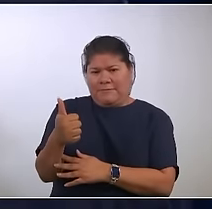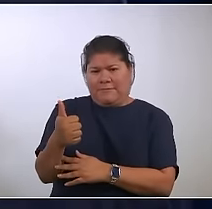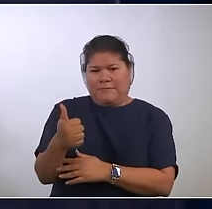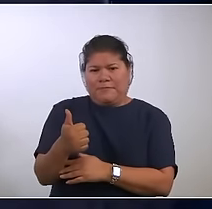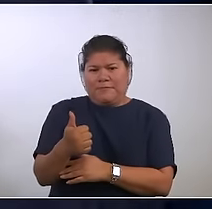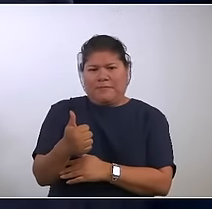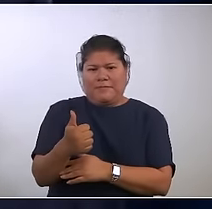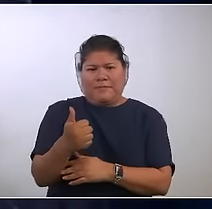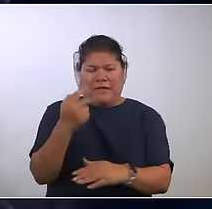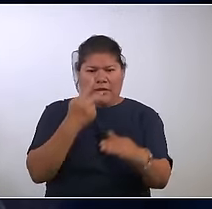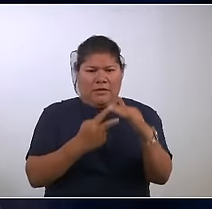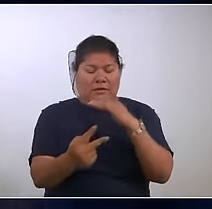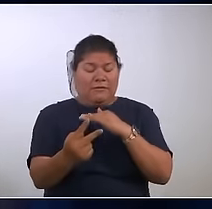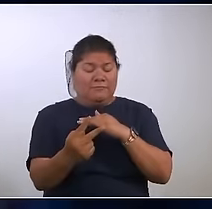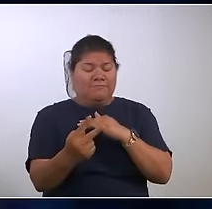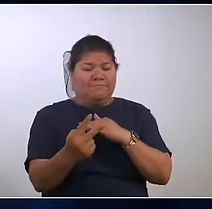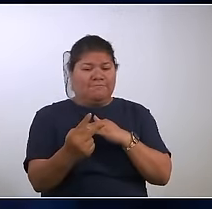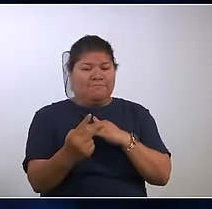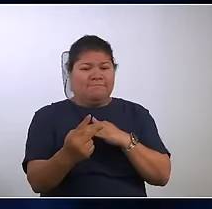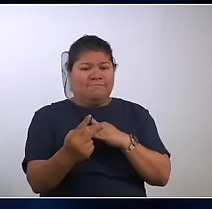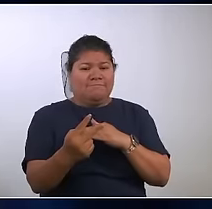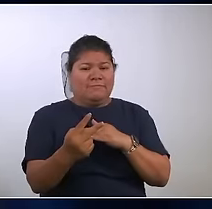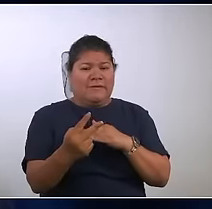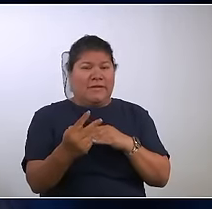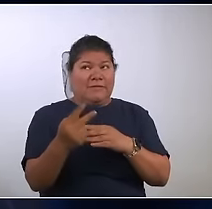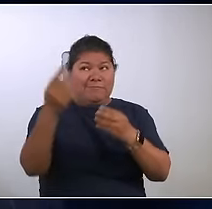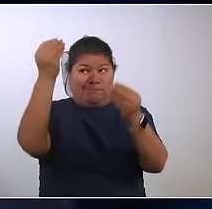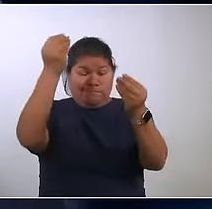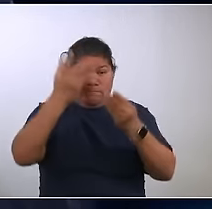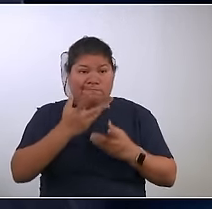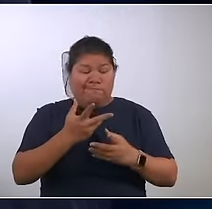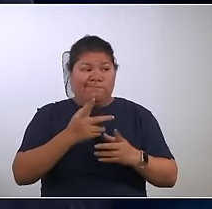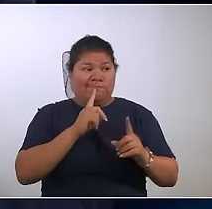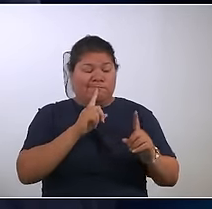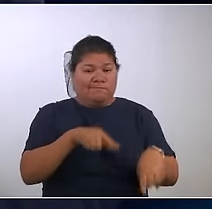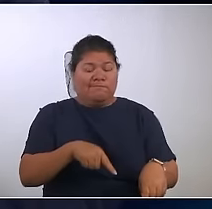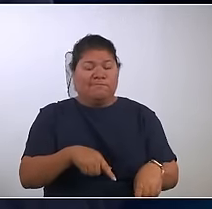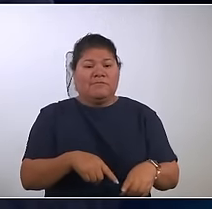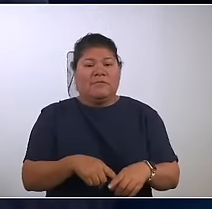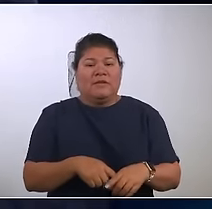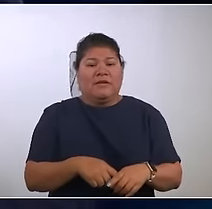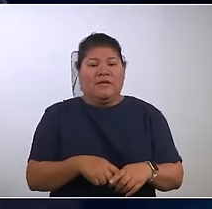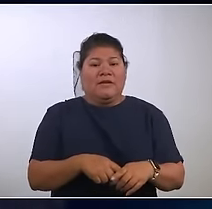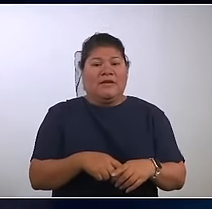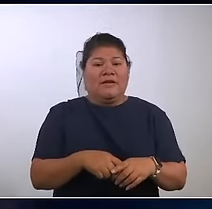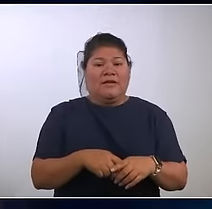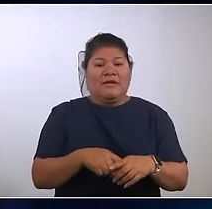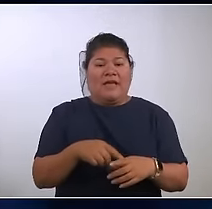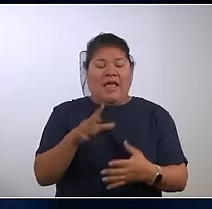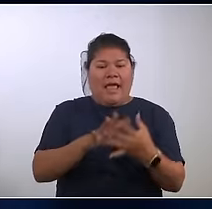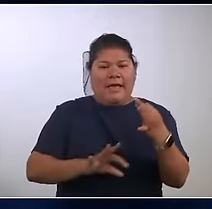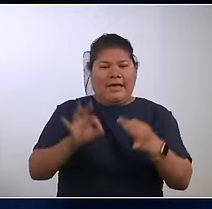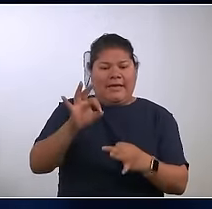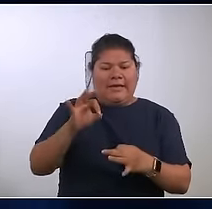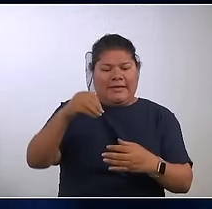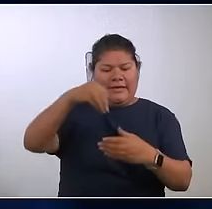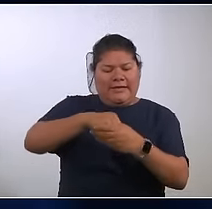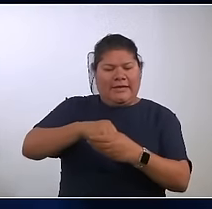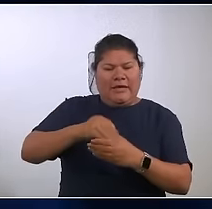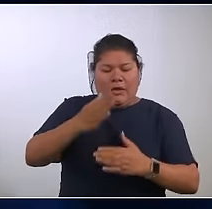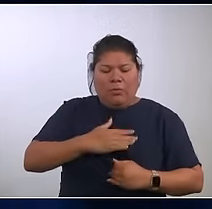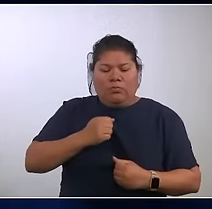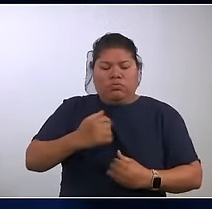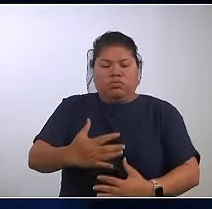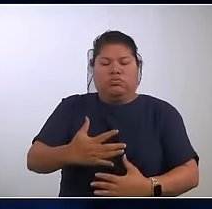10, y profeticé, so I prophesied, como me había mandado, as he commanded me, y entró espíritu en ellos, and breath